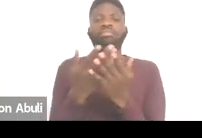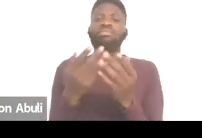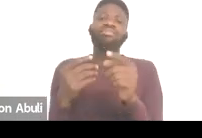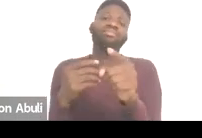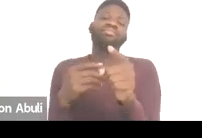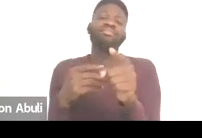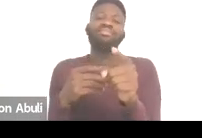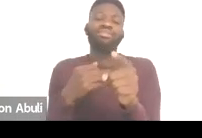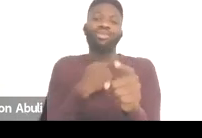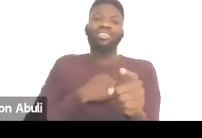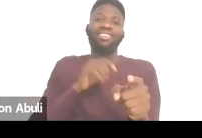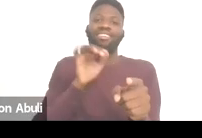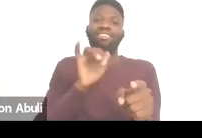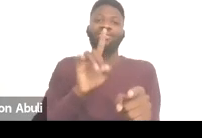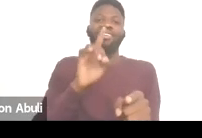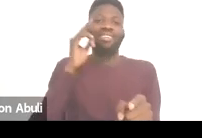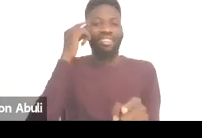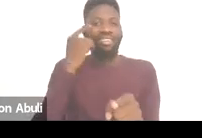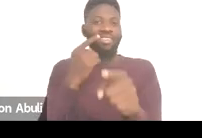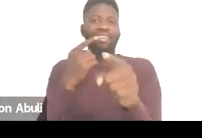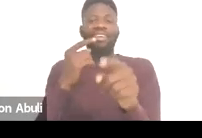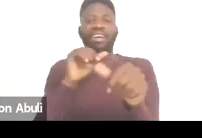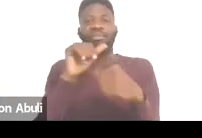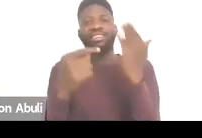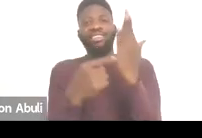think is on the technical part.